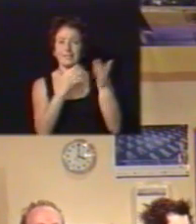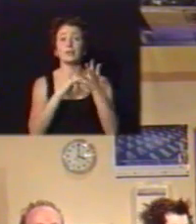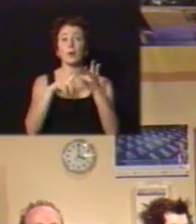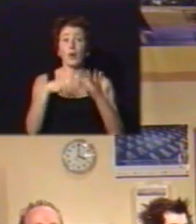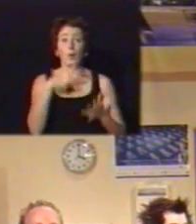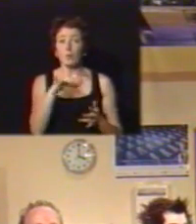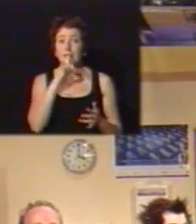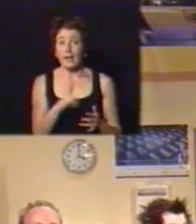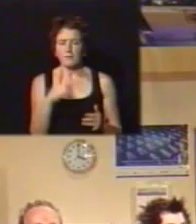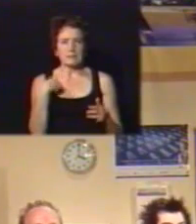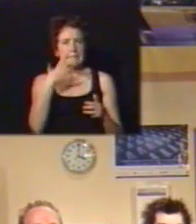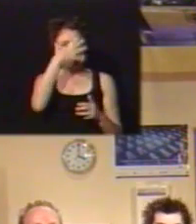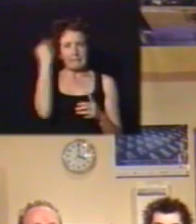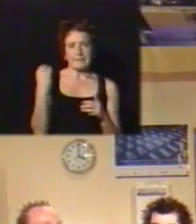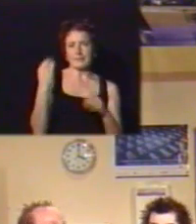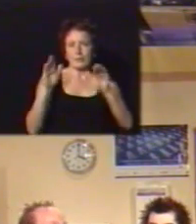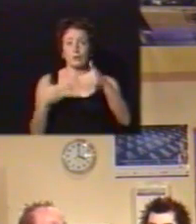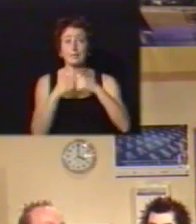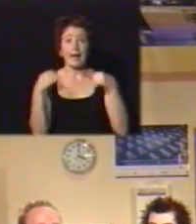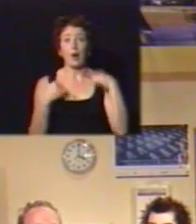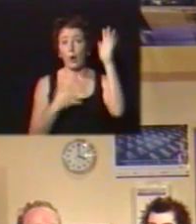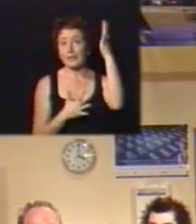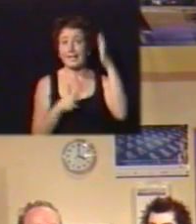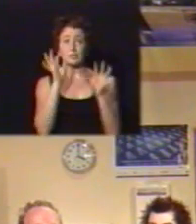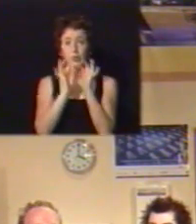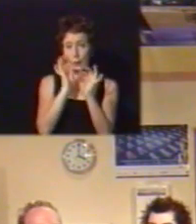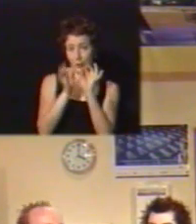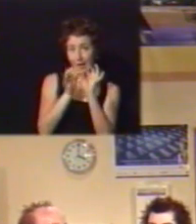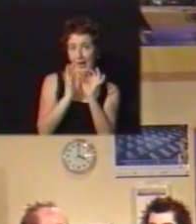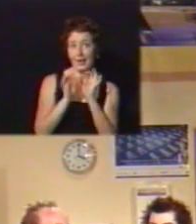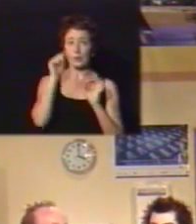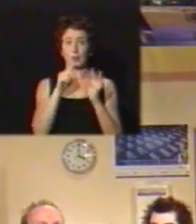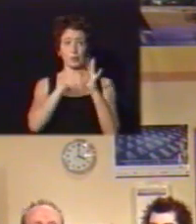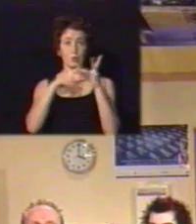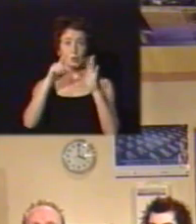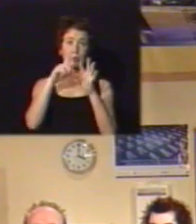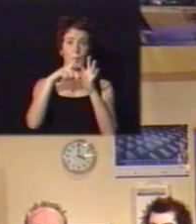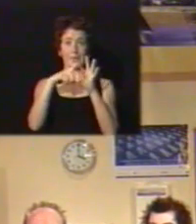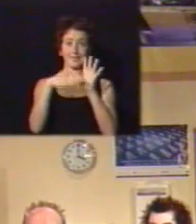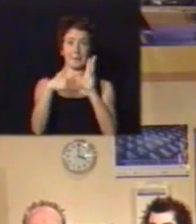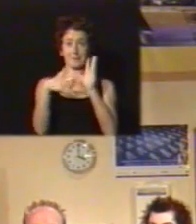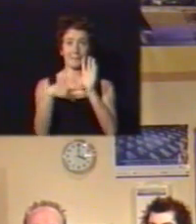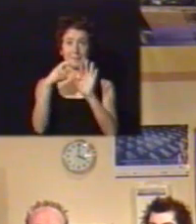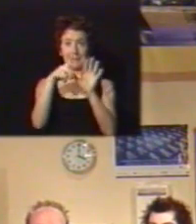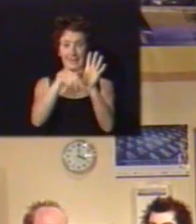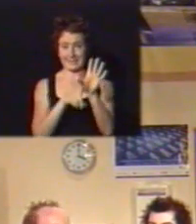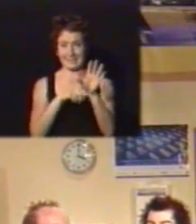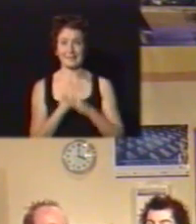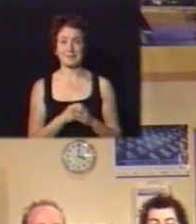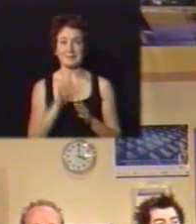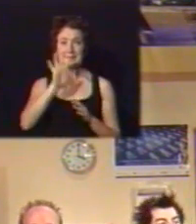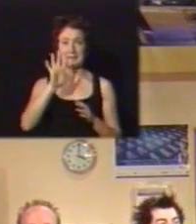I have forgotten very rudely to introduce our Auslan interpreter today. That is Jodie Mundy. So please make her welcome.